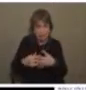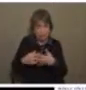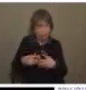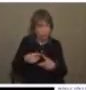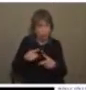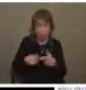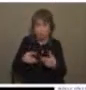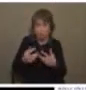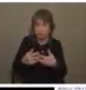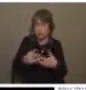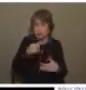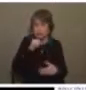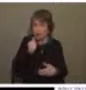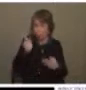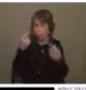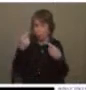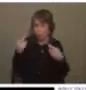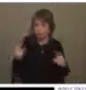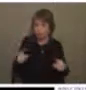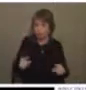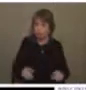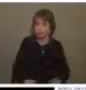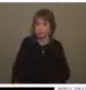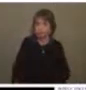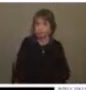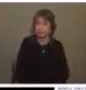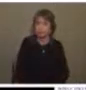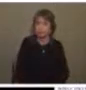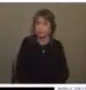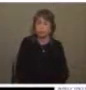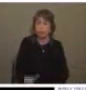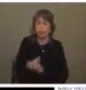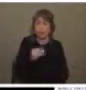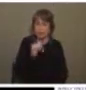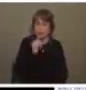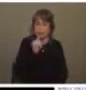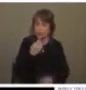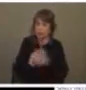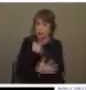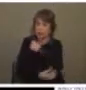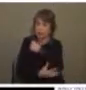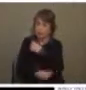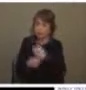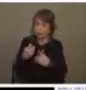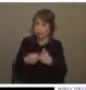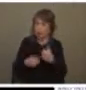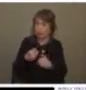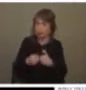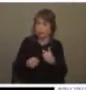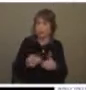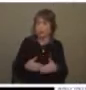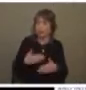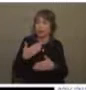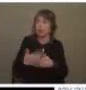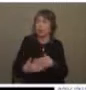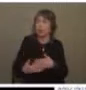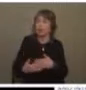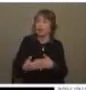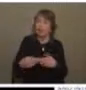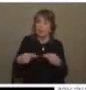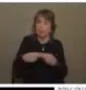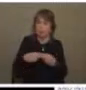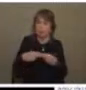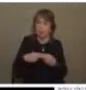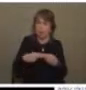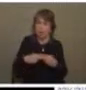going to continue to create a serious poverty problem. And the next slide, the push forces collapsing Puerto